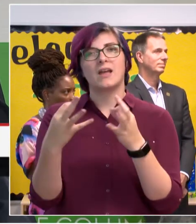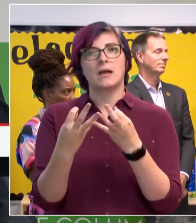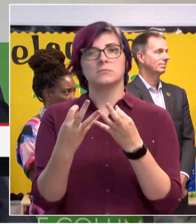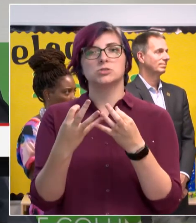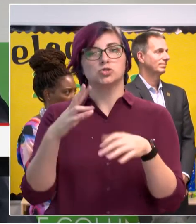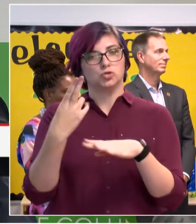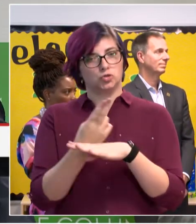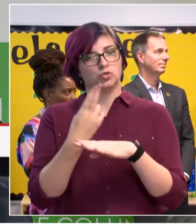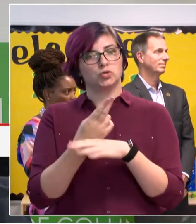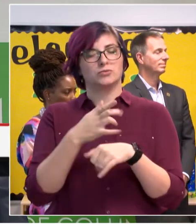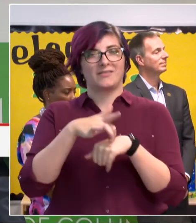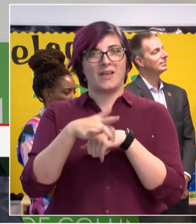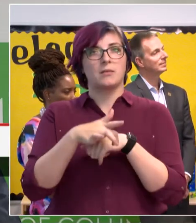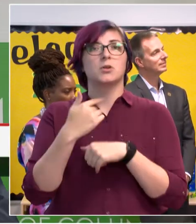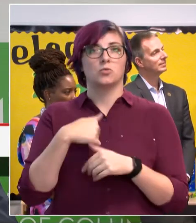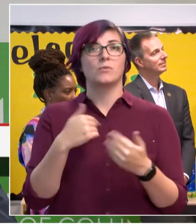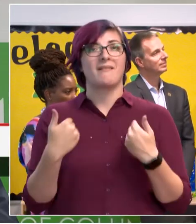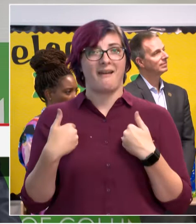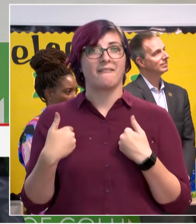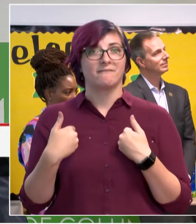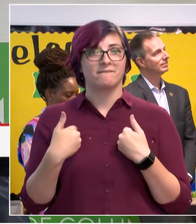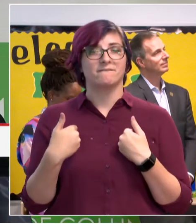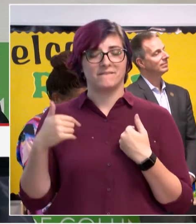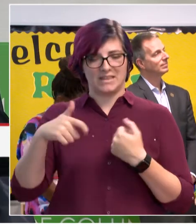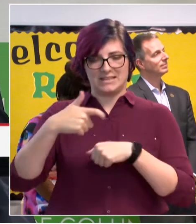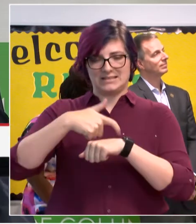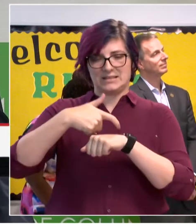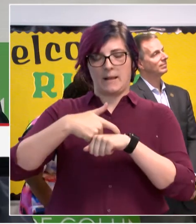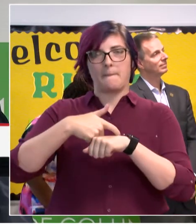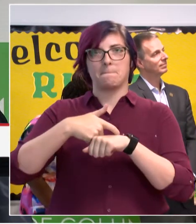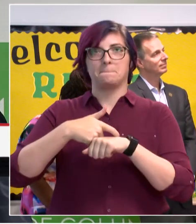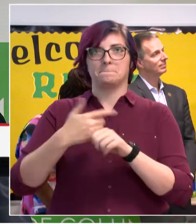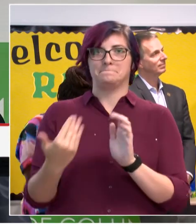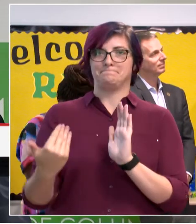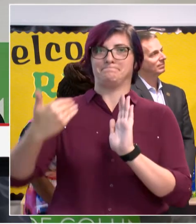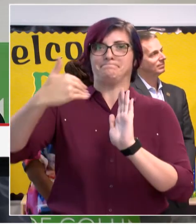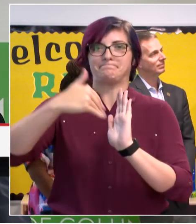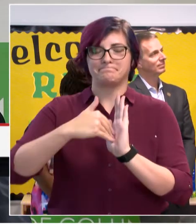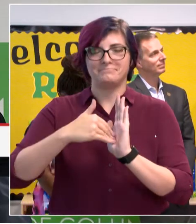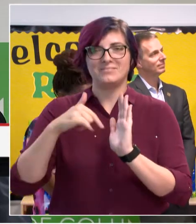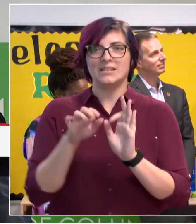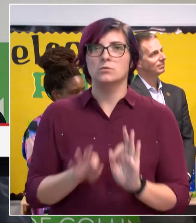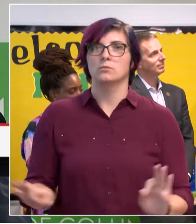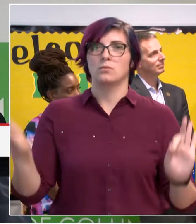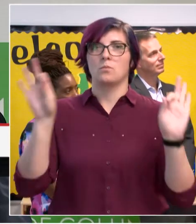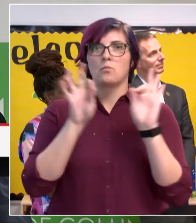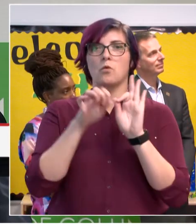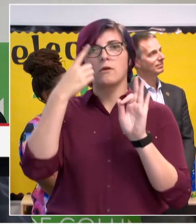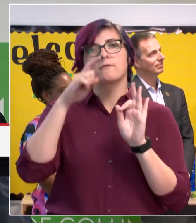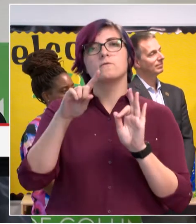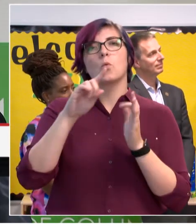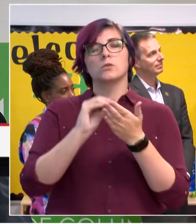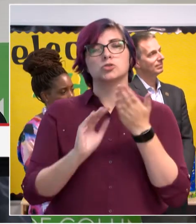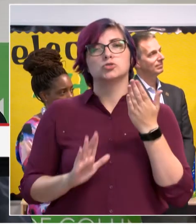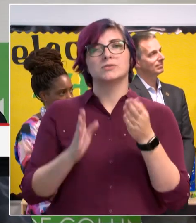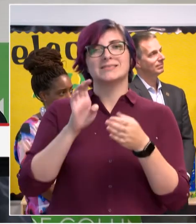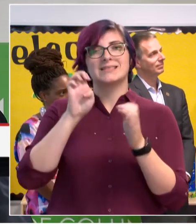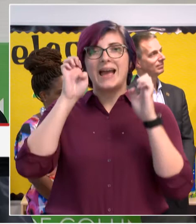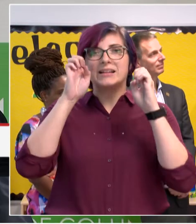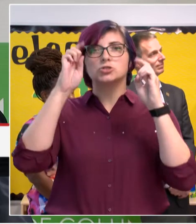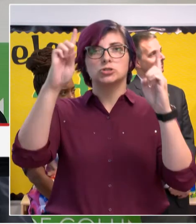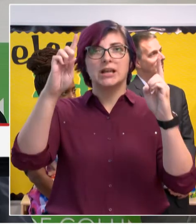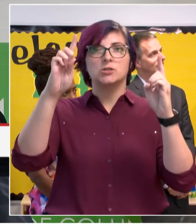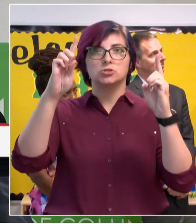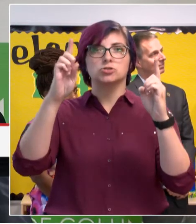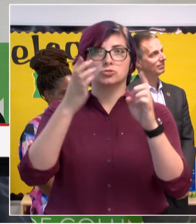we do have. And I think this is a time for us to also reiterate that this is an important step to the educational journey for our next